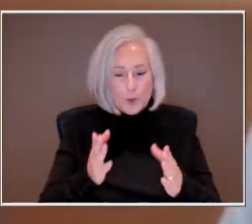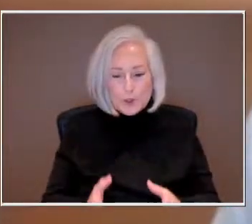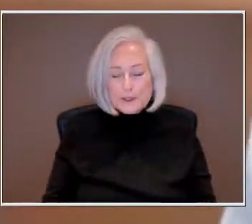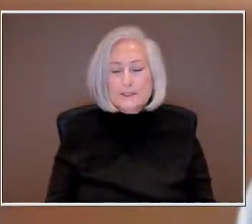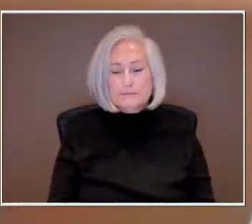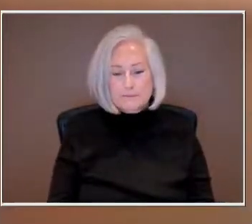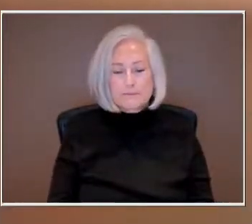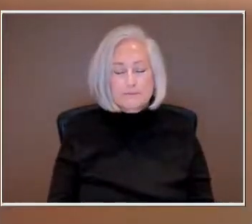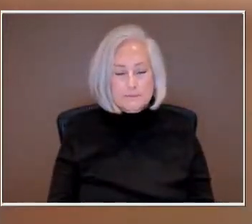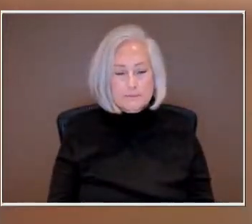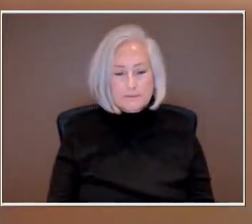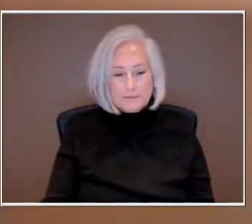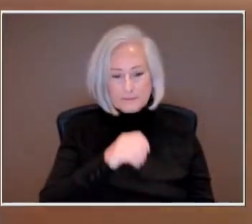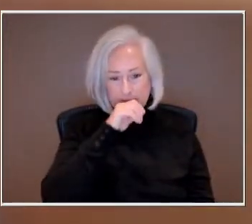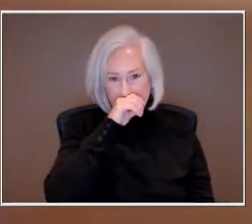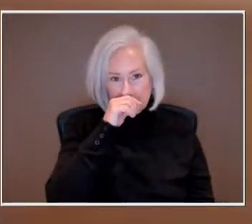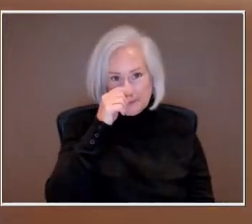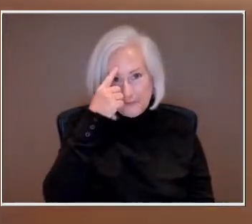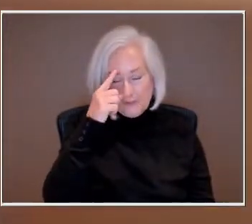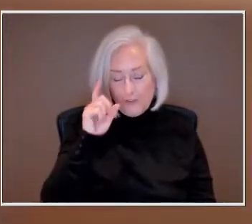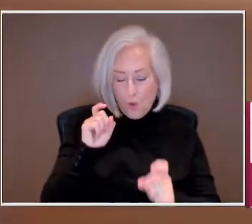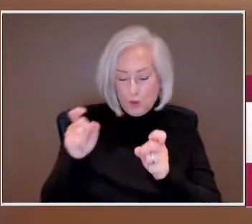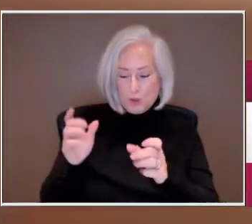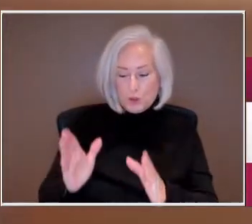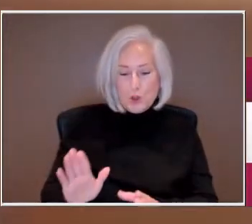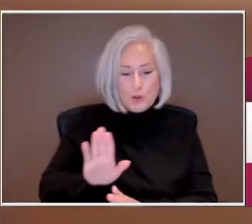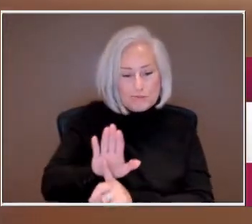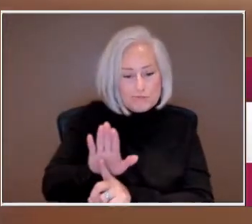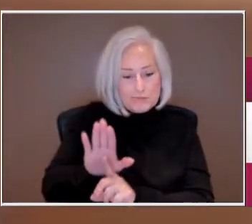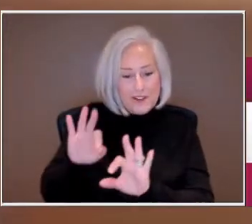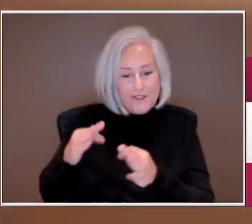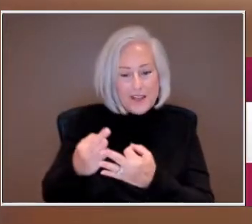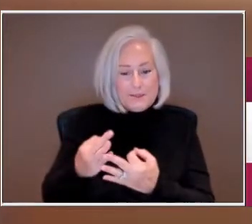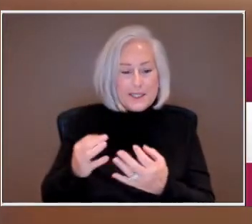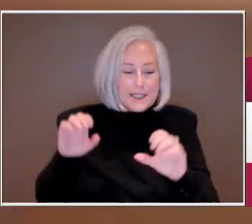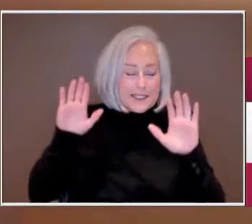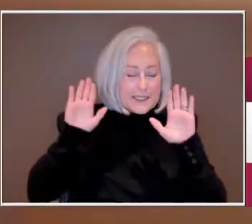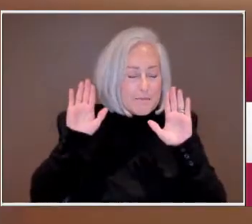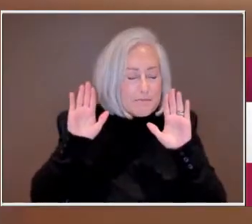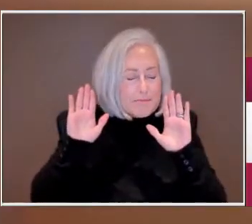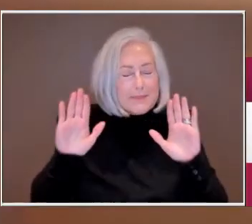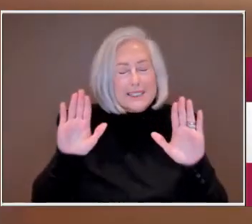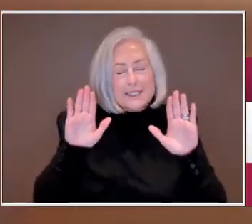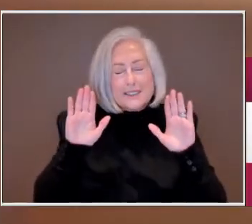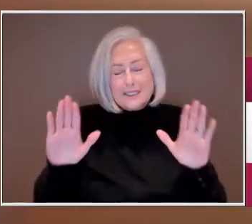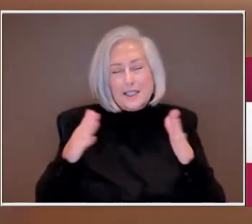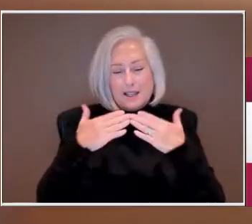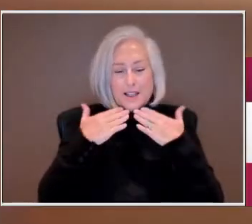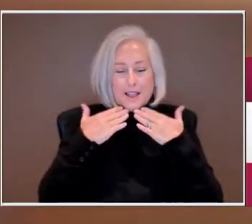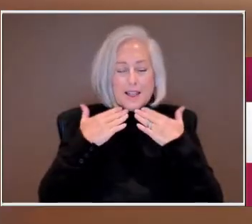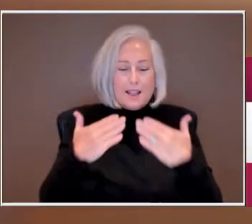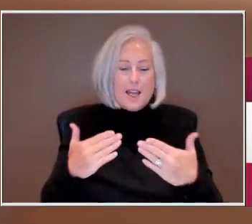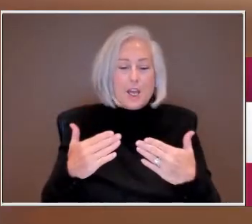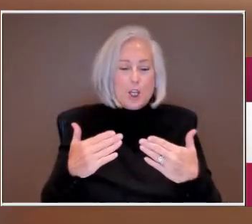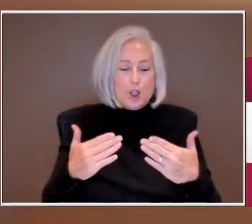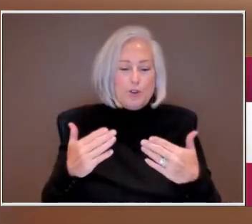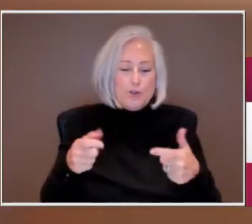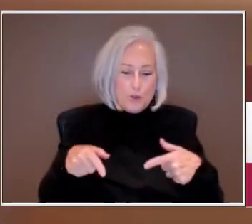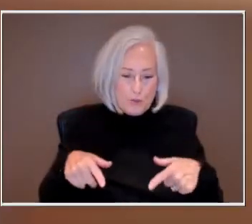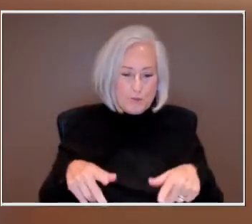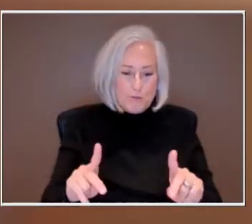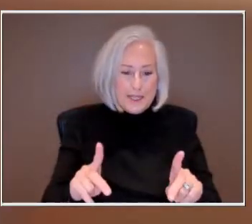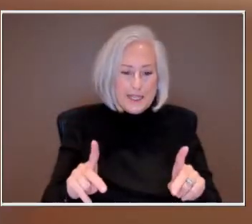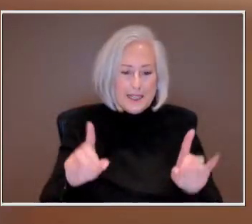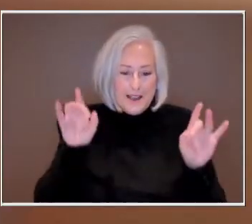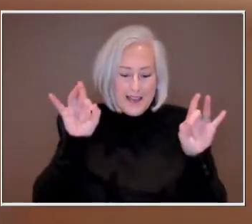Yeah, to the donor's family, it's just incredible. Thank you for allowing a tragic moment